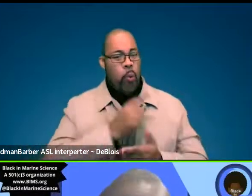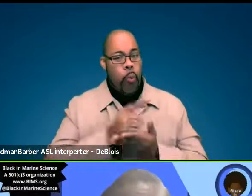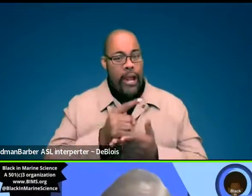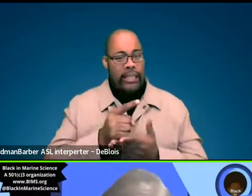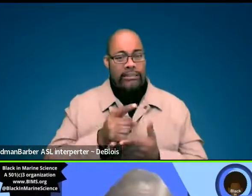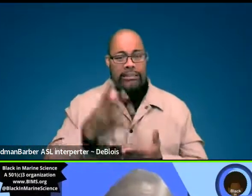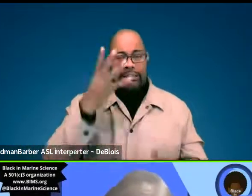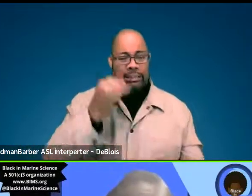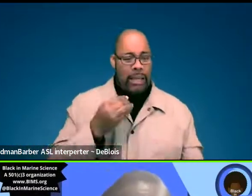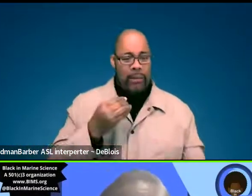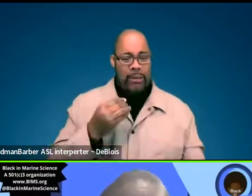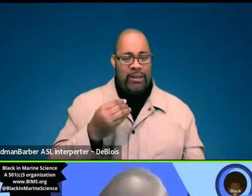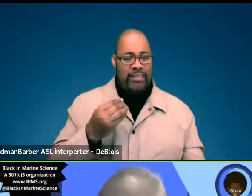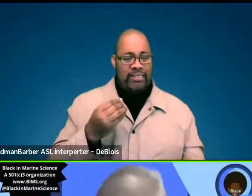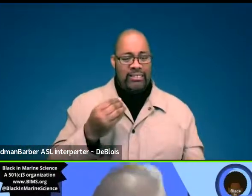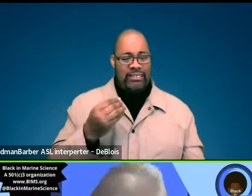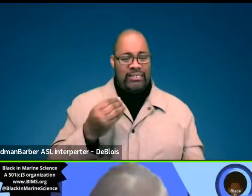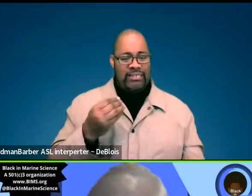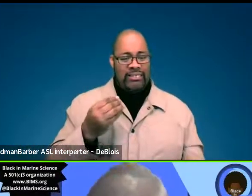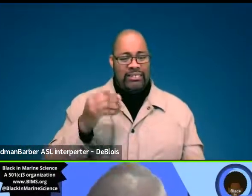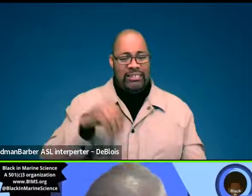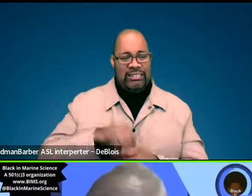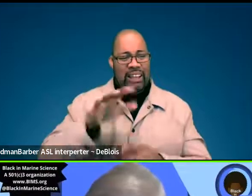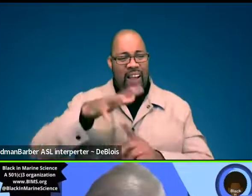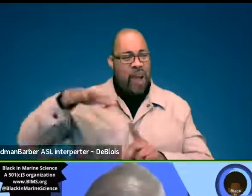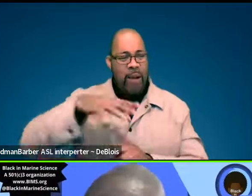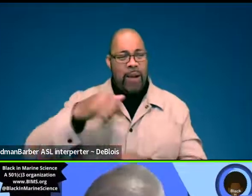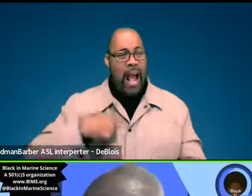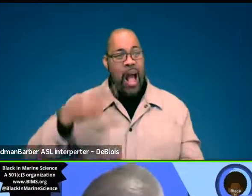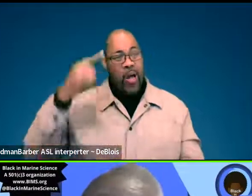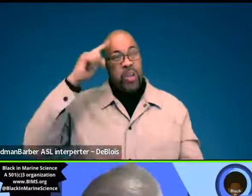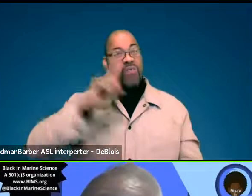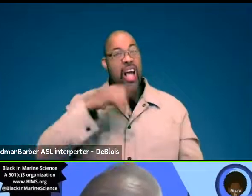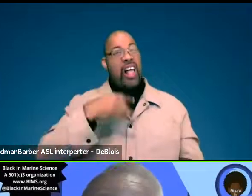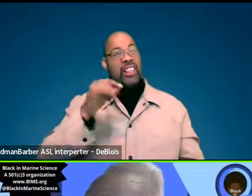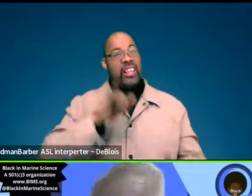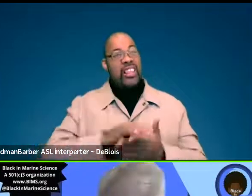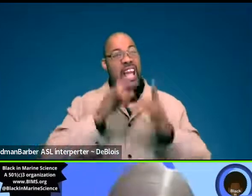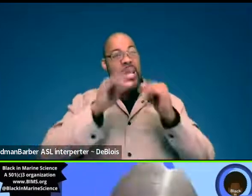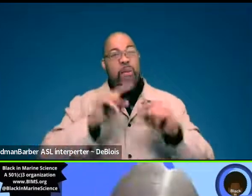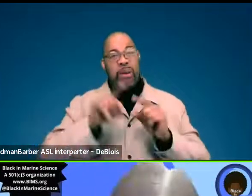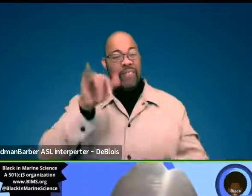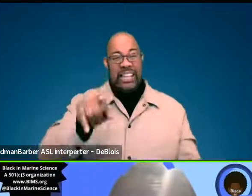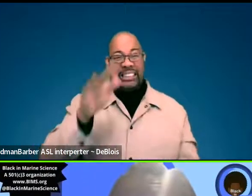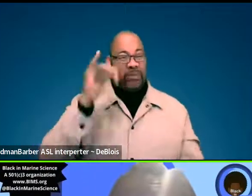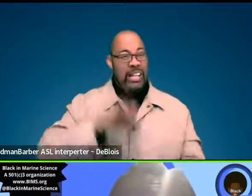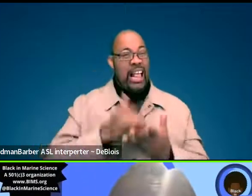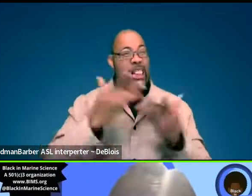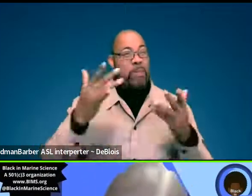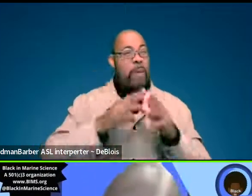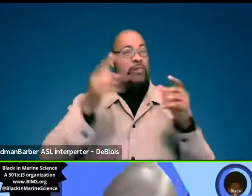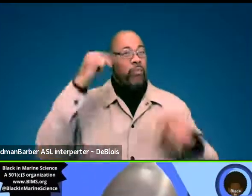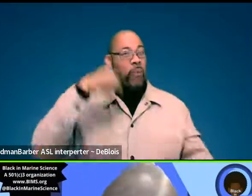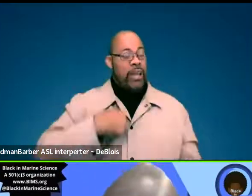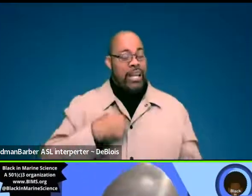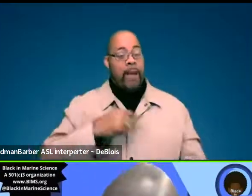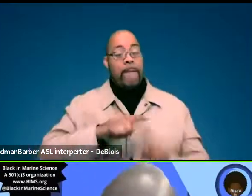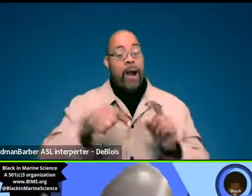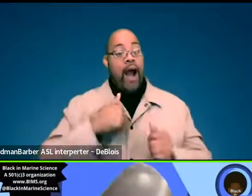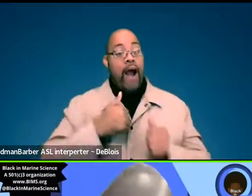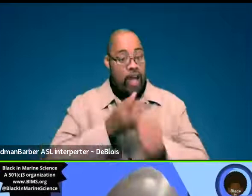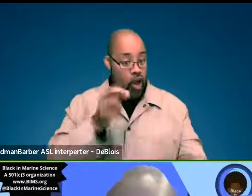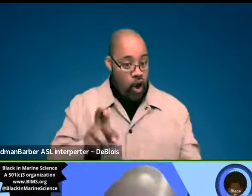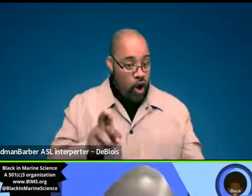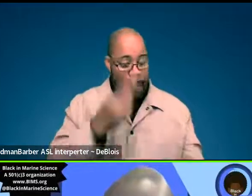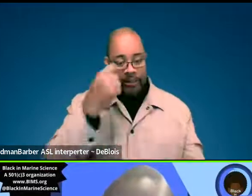she's sleeping, in these environments. And I thought that I really liked camping, but this seems like it's a little bit much for me. But I follow